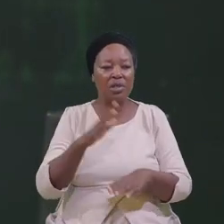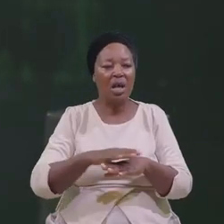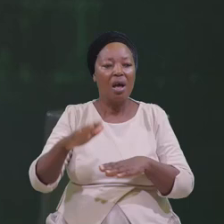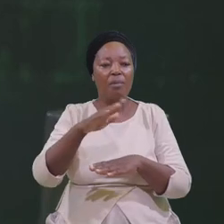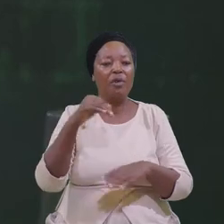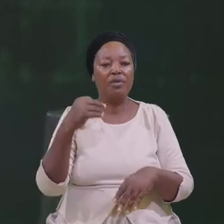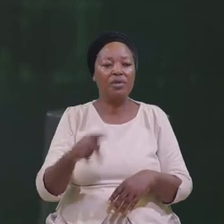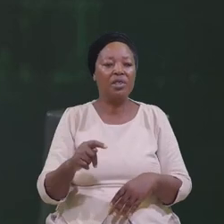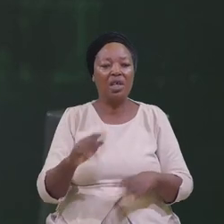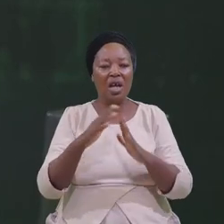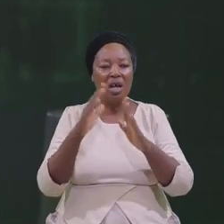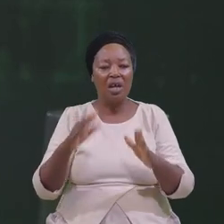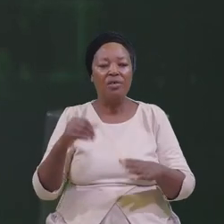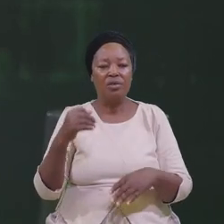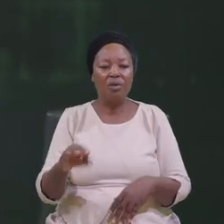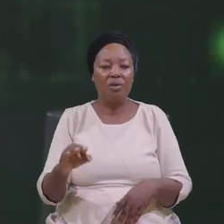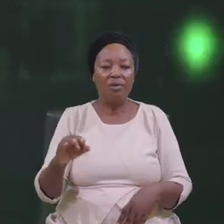the chamber of